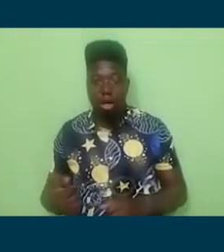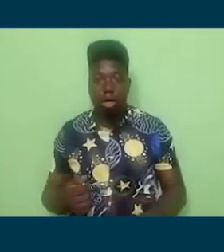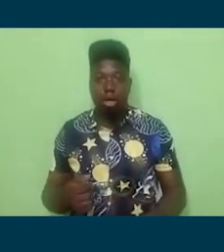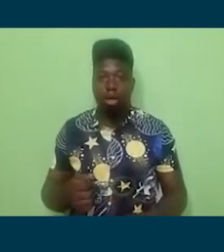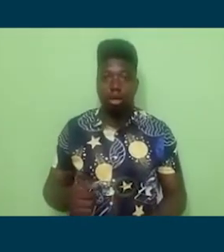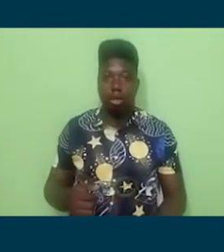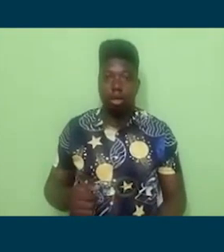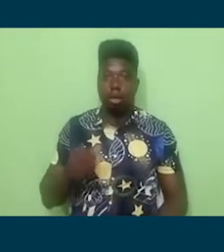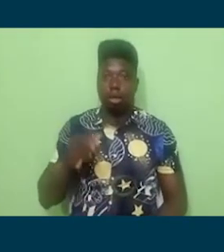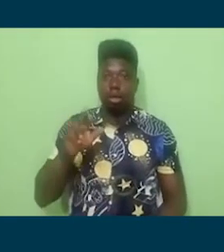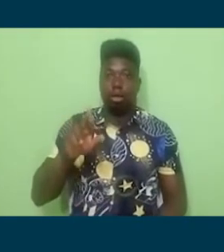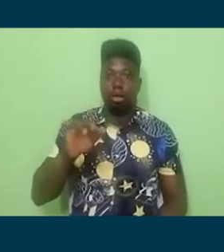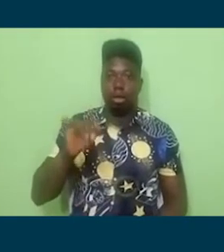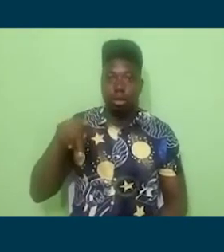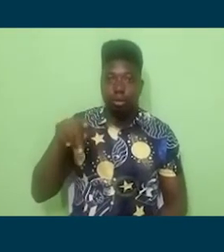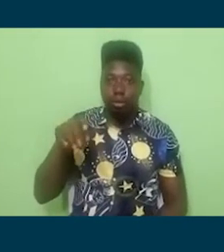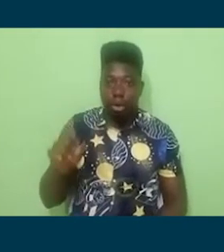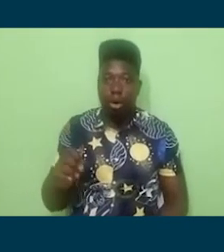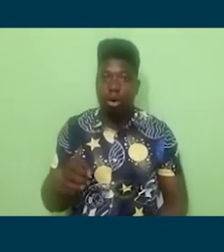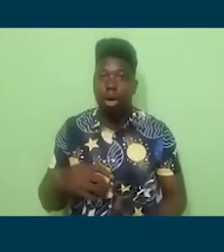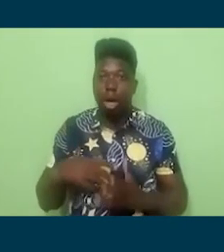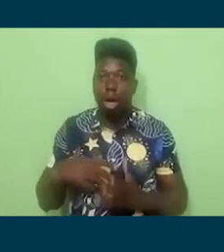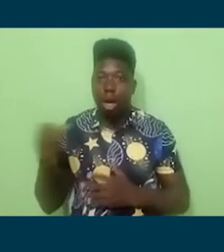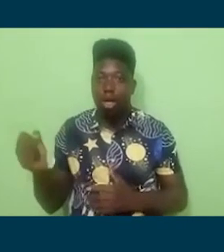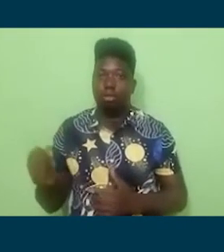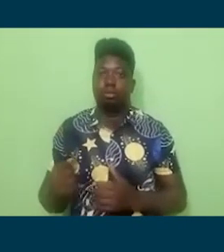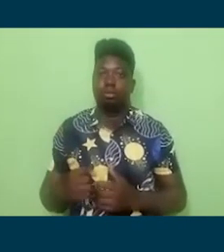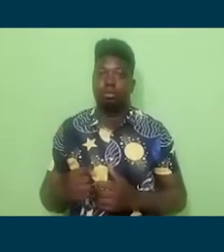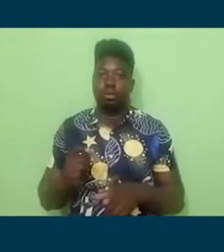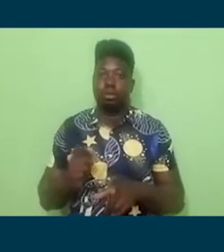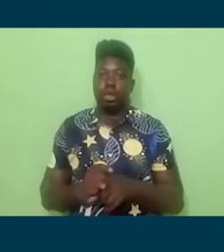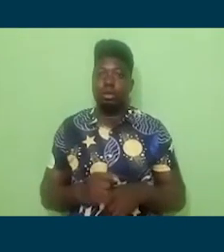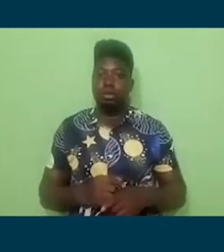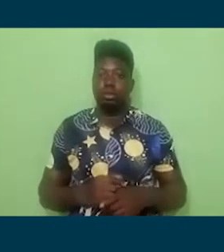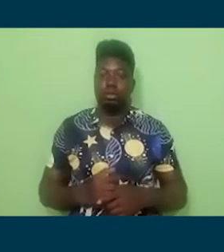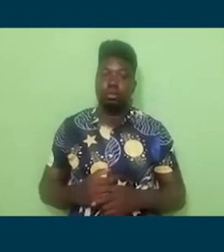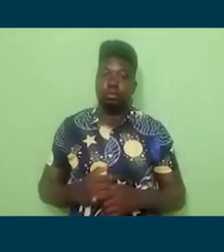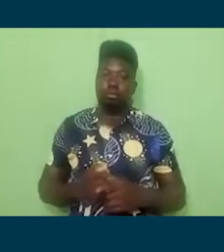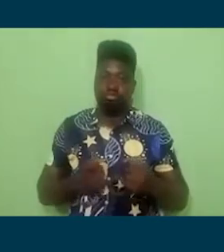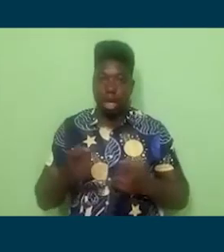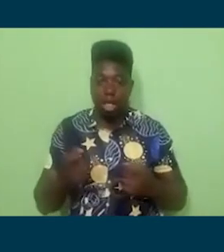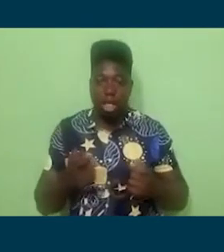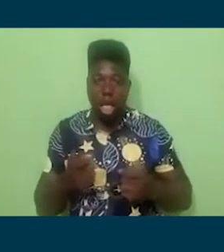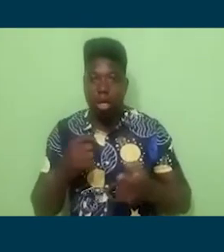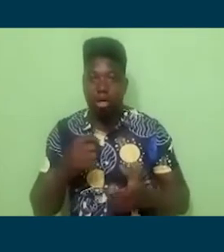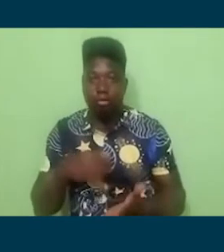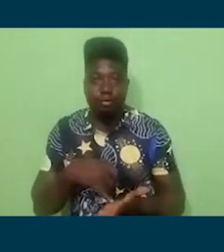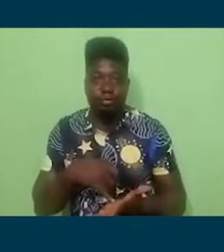out for as long as we can maintain it, friends.